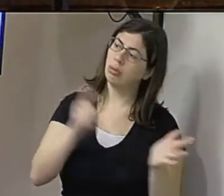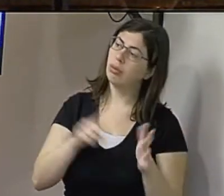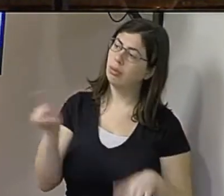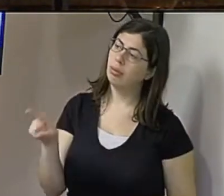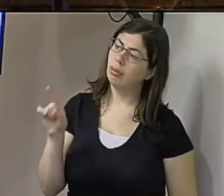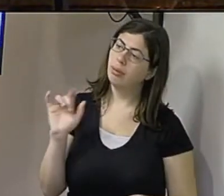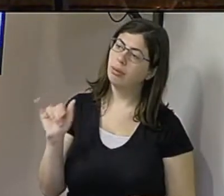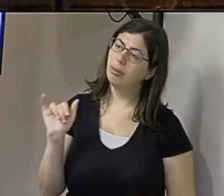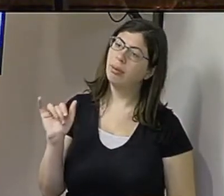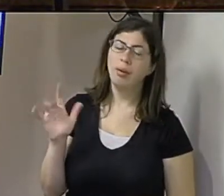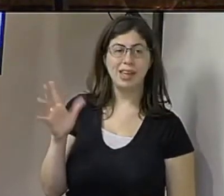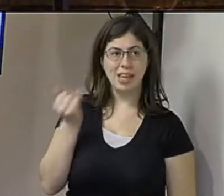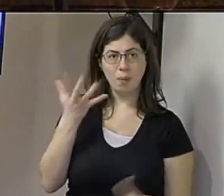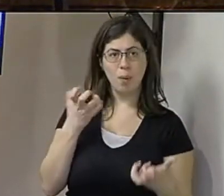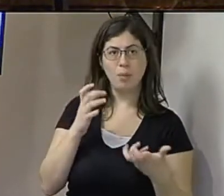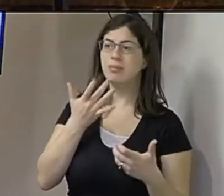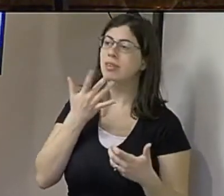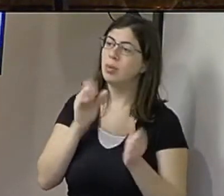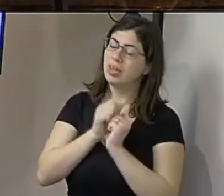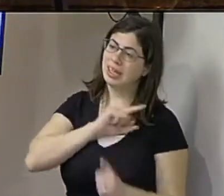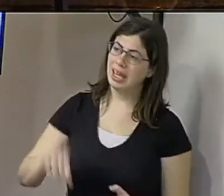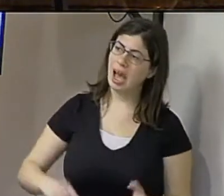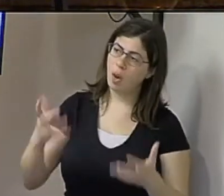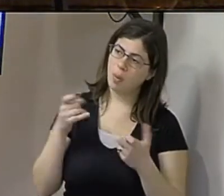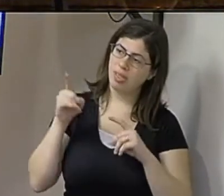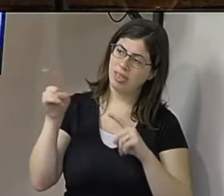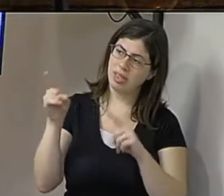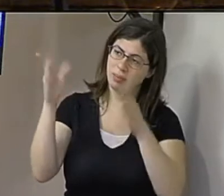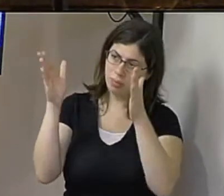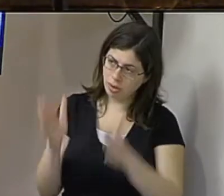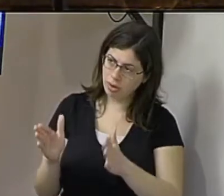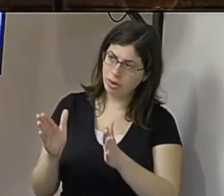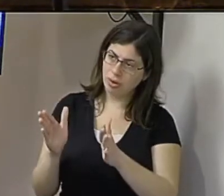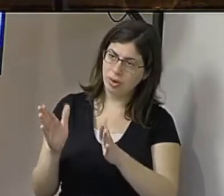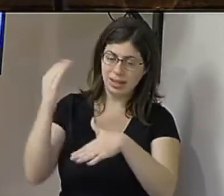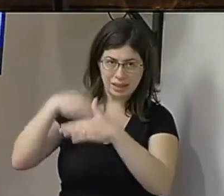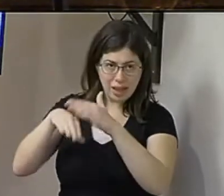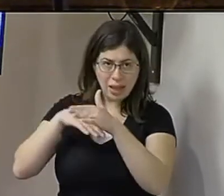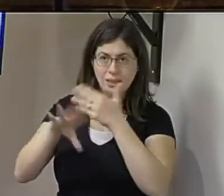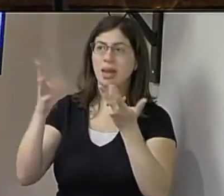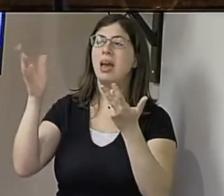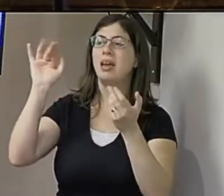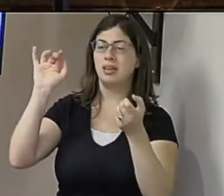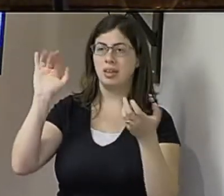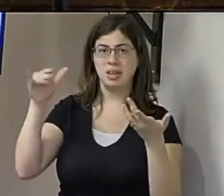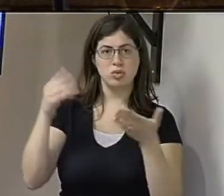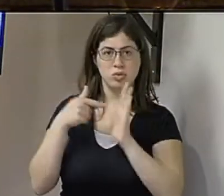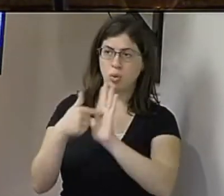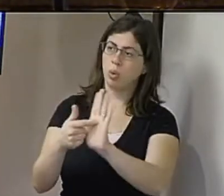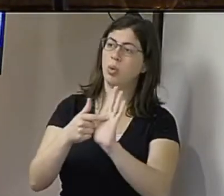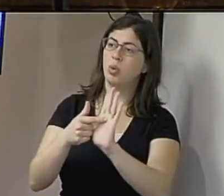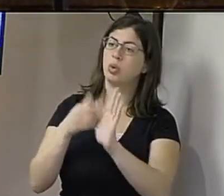okay, this is, if I want to get favor with the king, I'm going to make sure that this person gets access and is